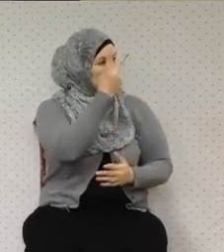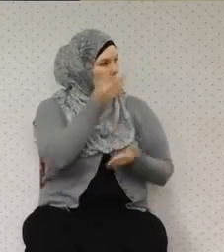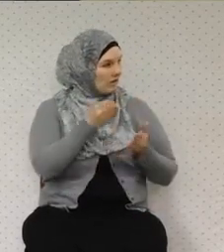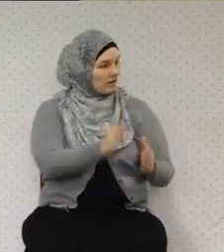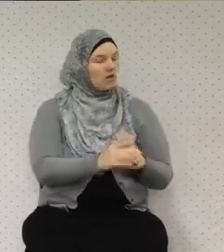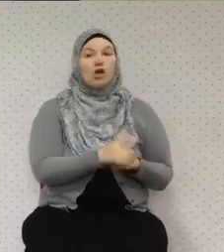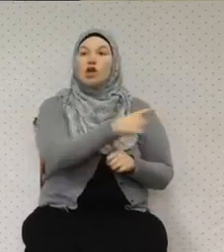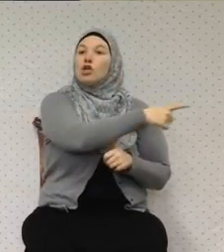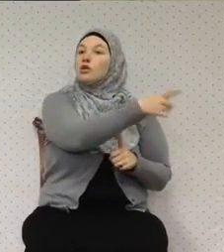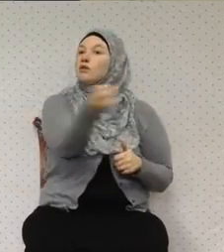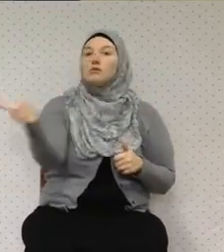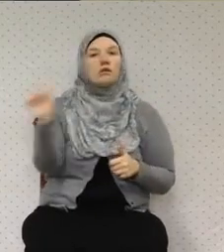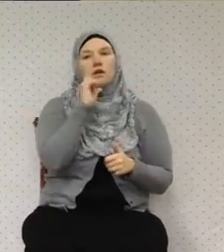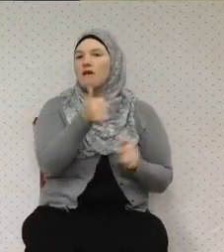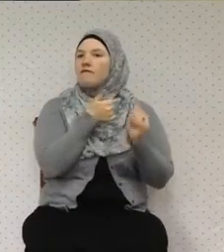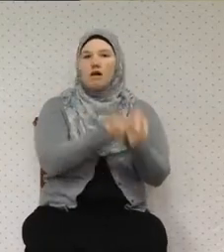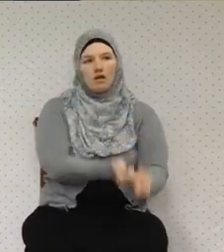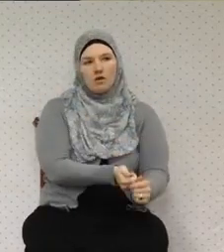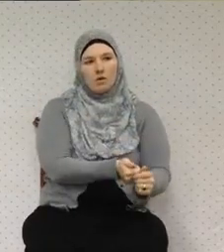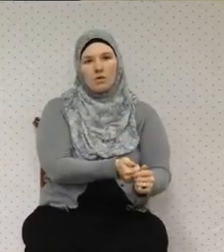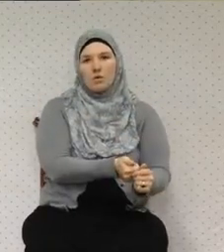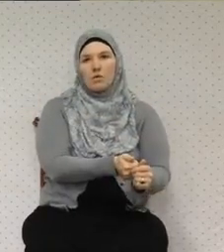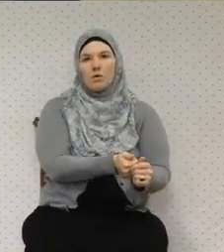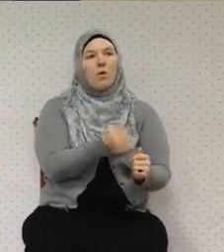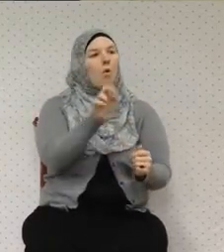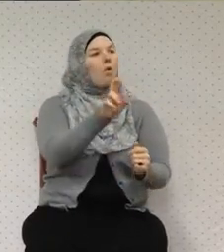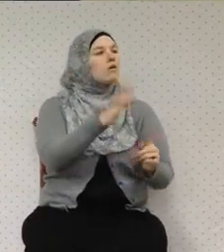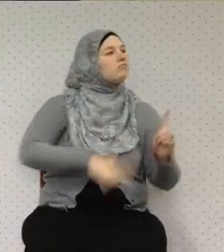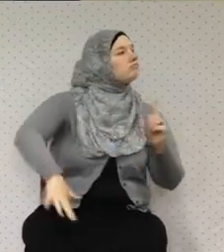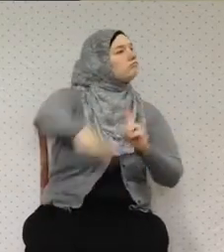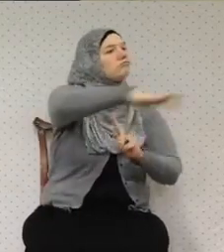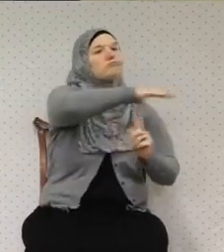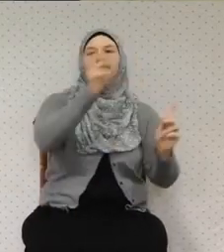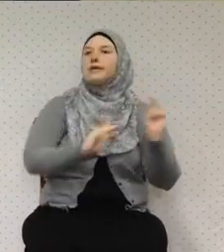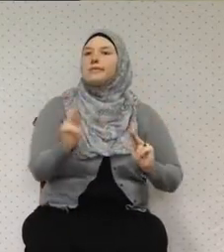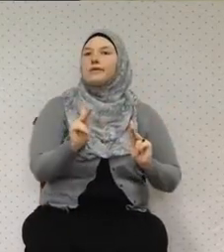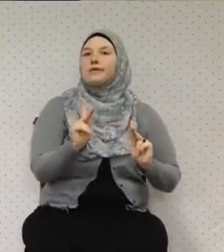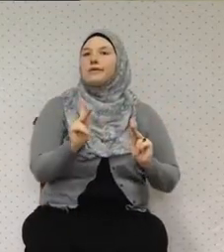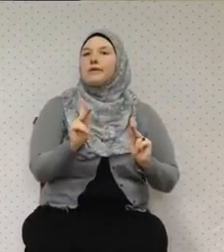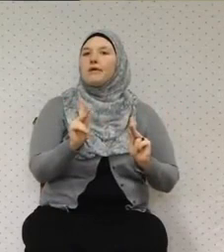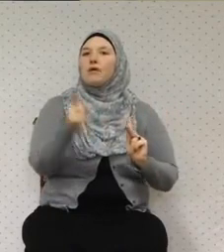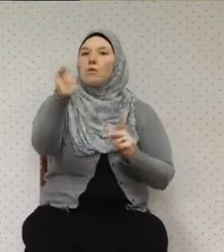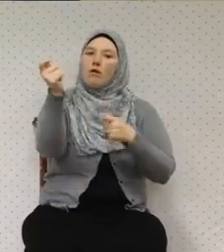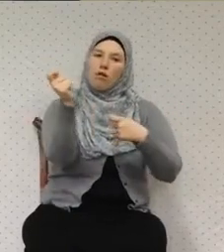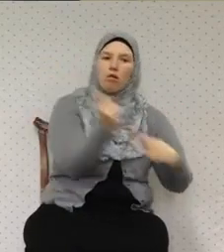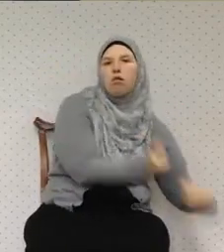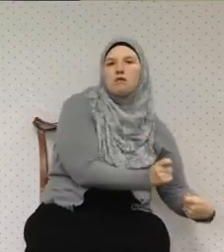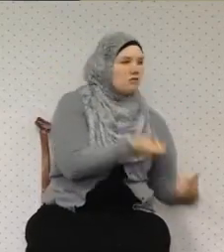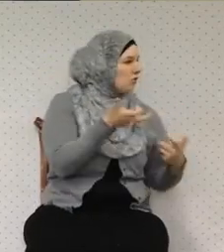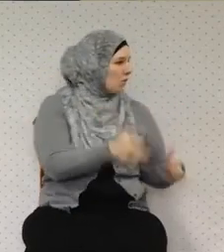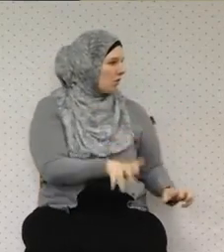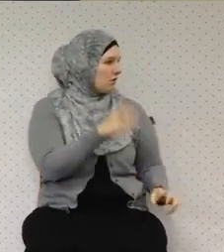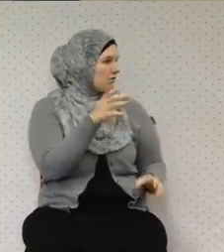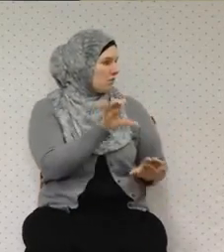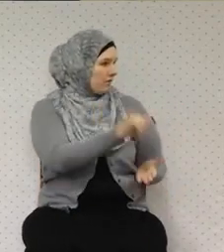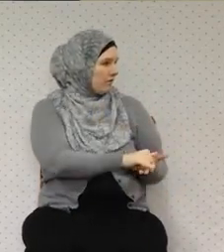ways, that you do not follow or surround yourself with people that can take you where you don't want to